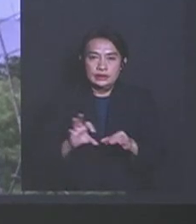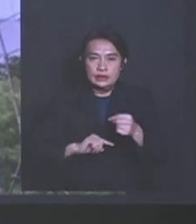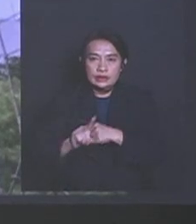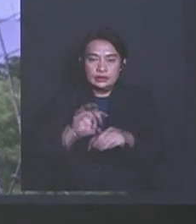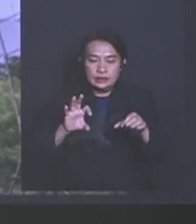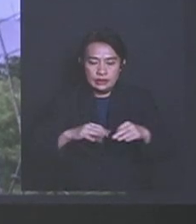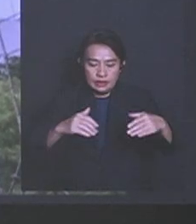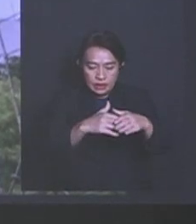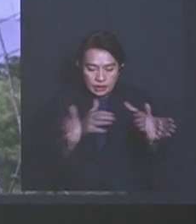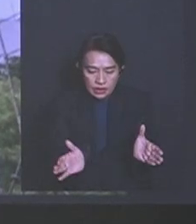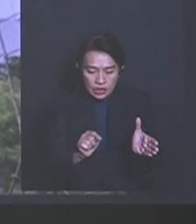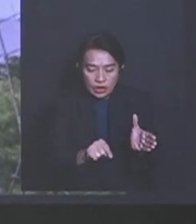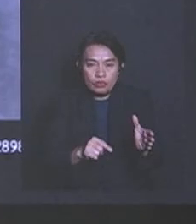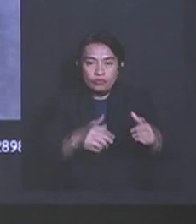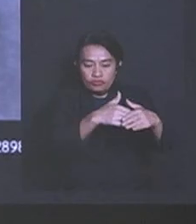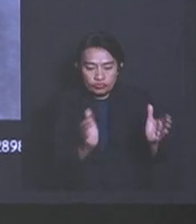the entire Bangkok.